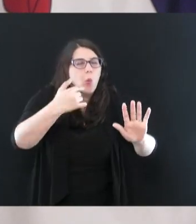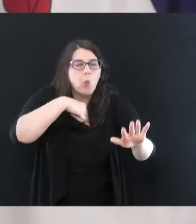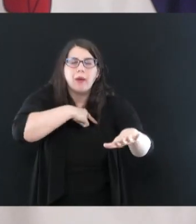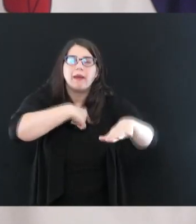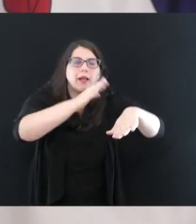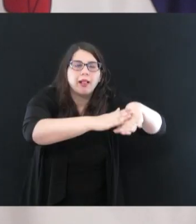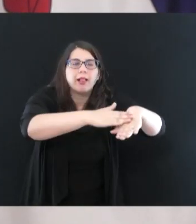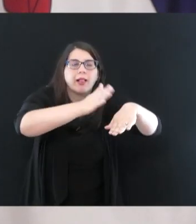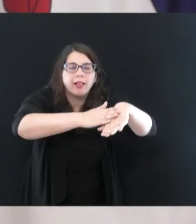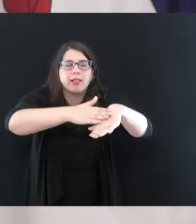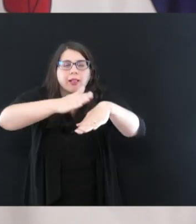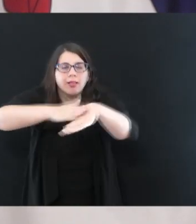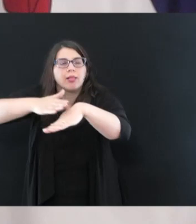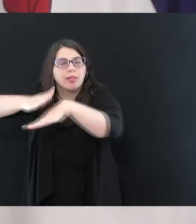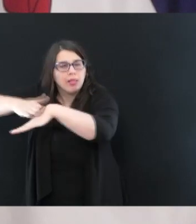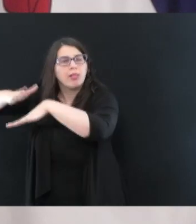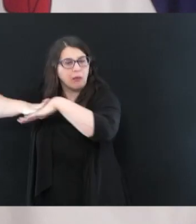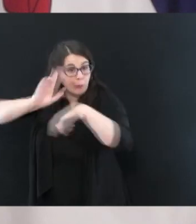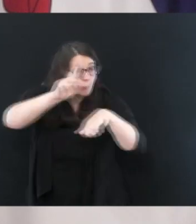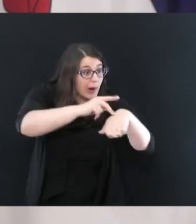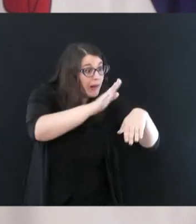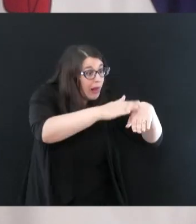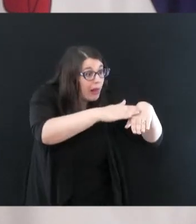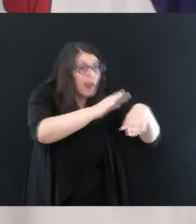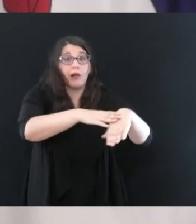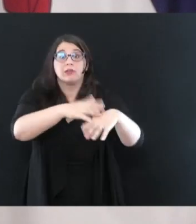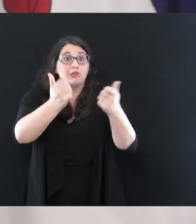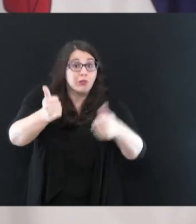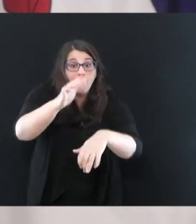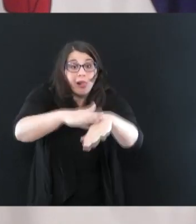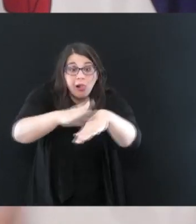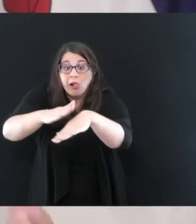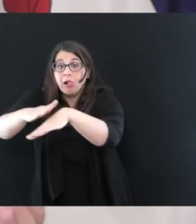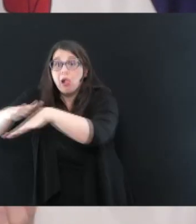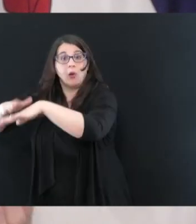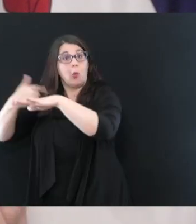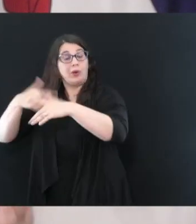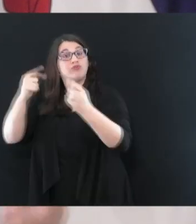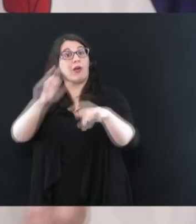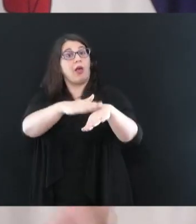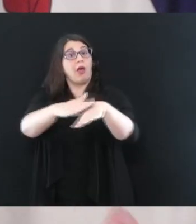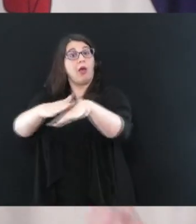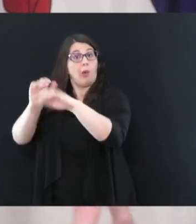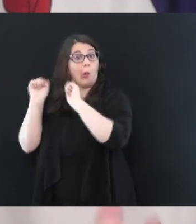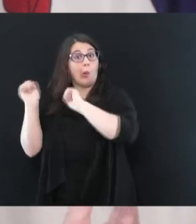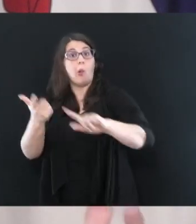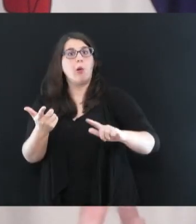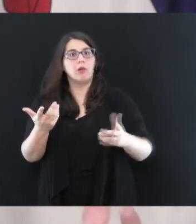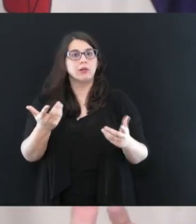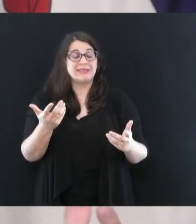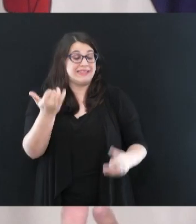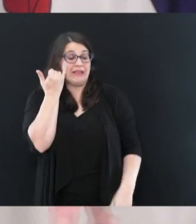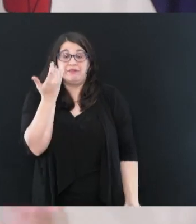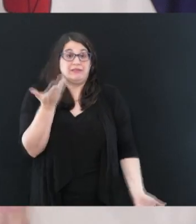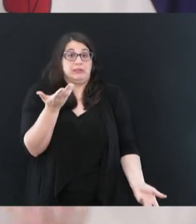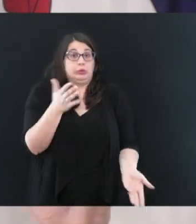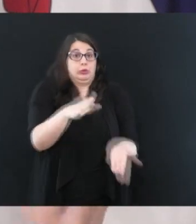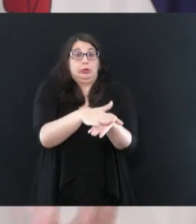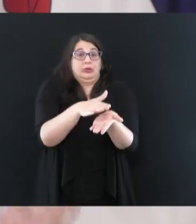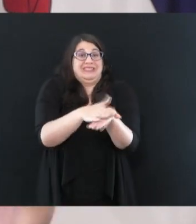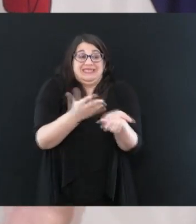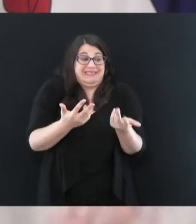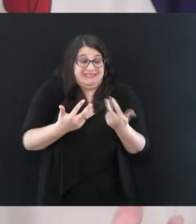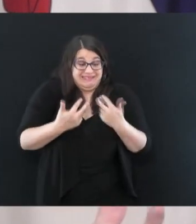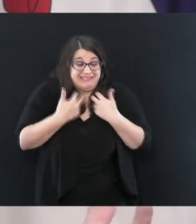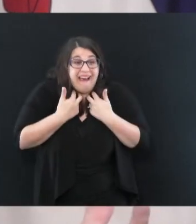and the superintendents and everybody, and if we have a situation to where they can't be anything but